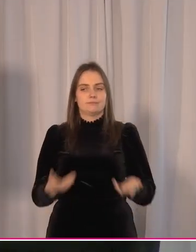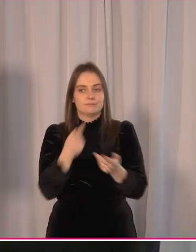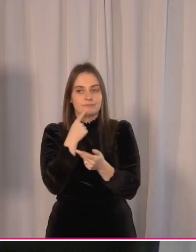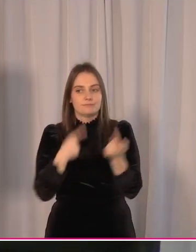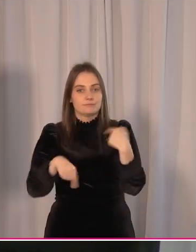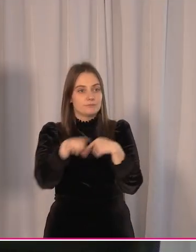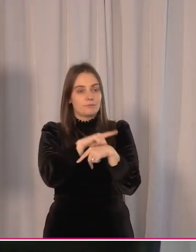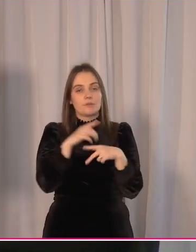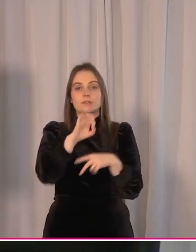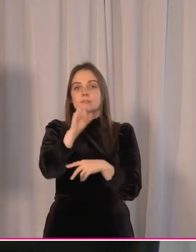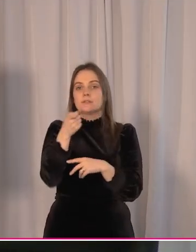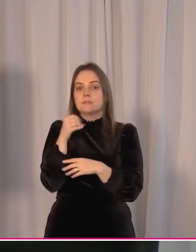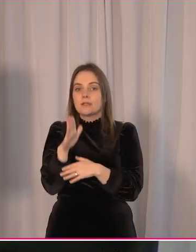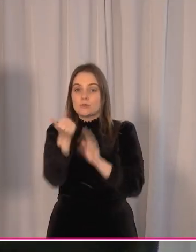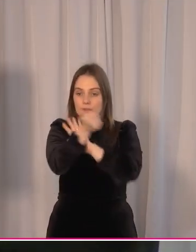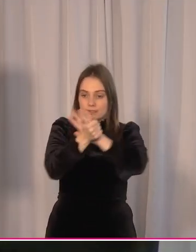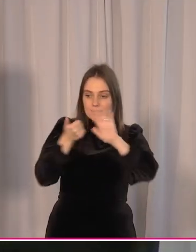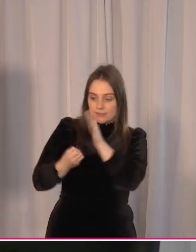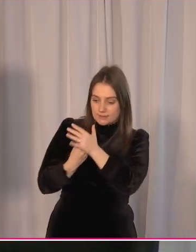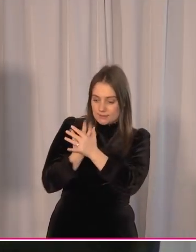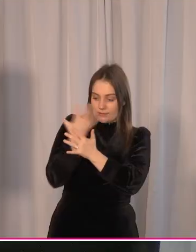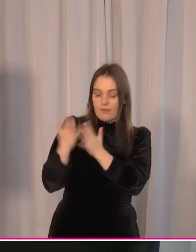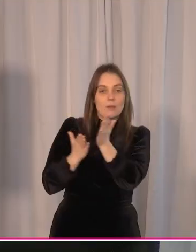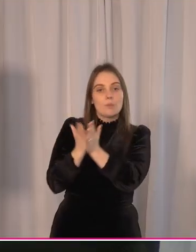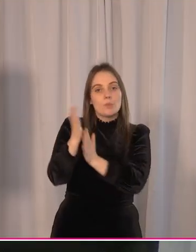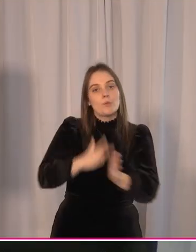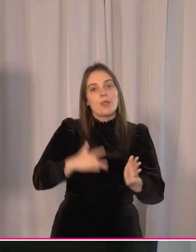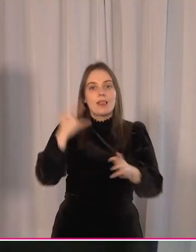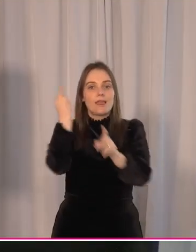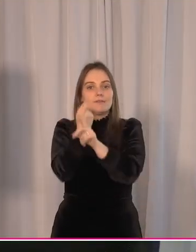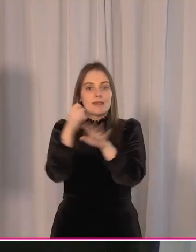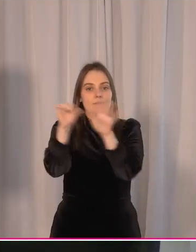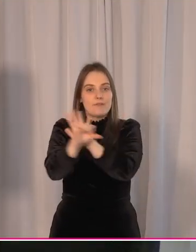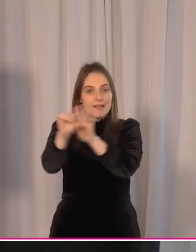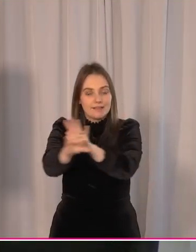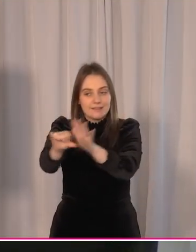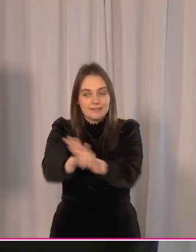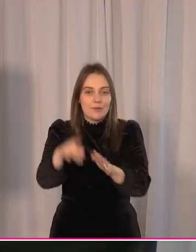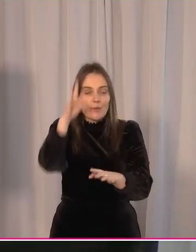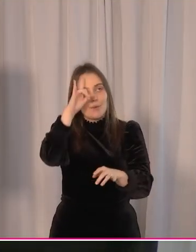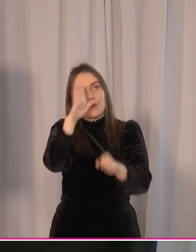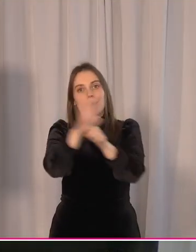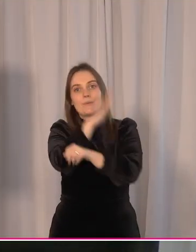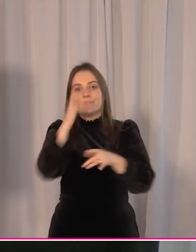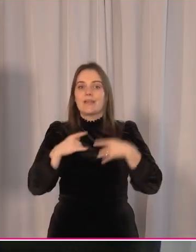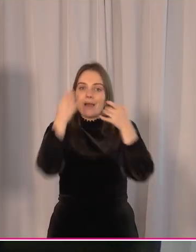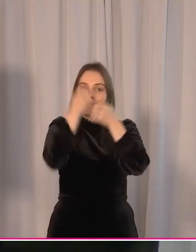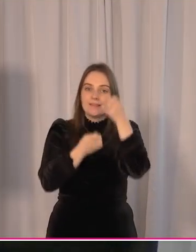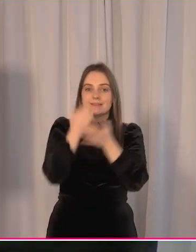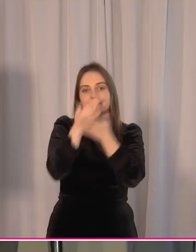whose sexual skills are developed over a lifetime of failures, I guess, or hopefully with happy endings at some